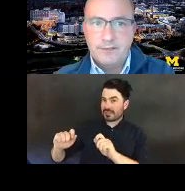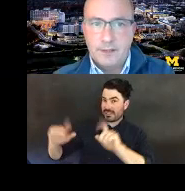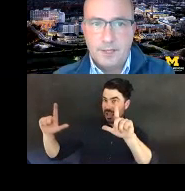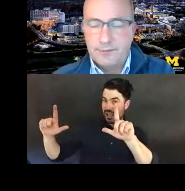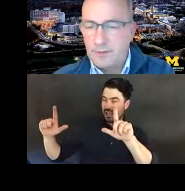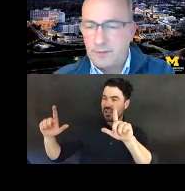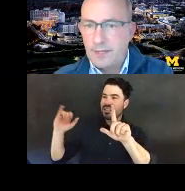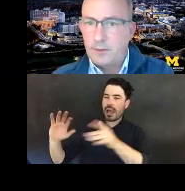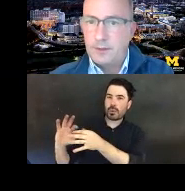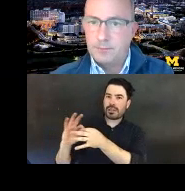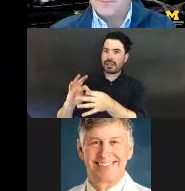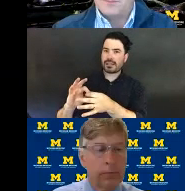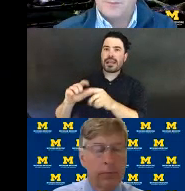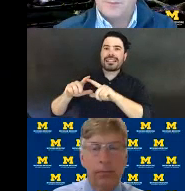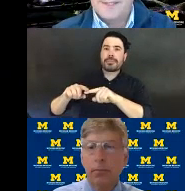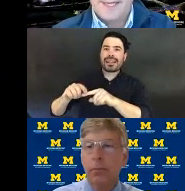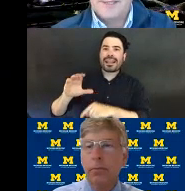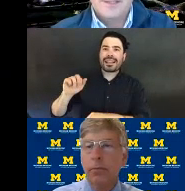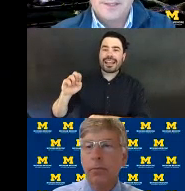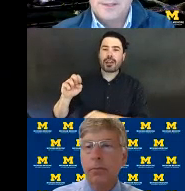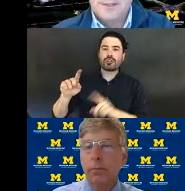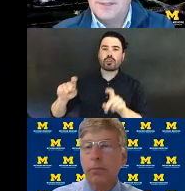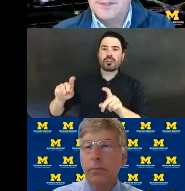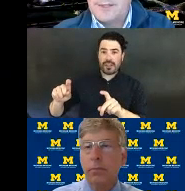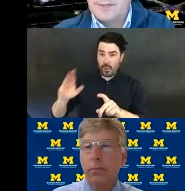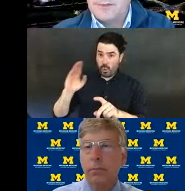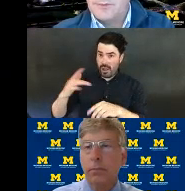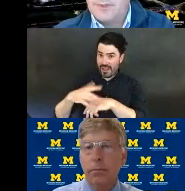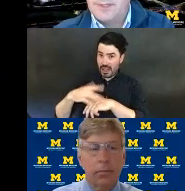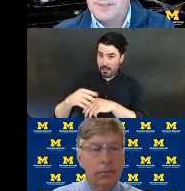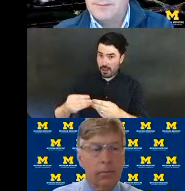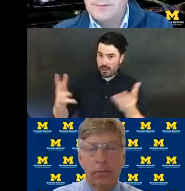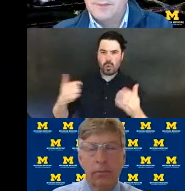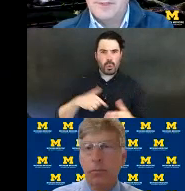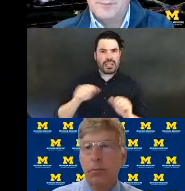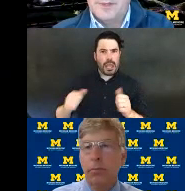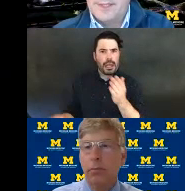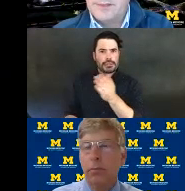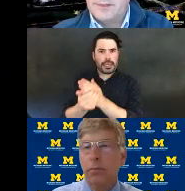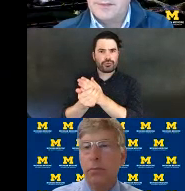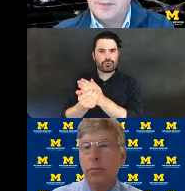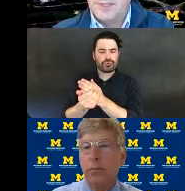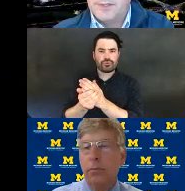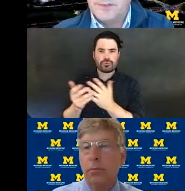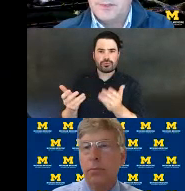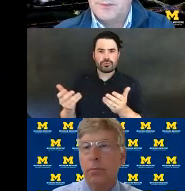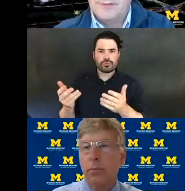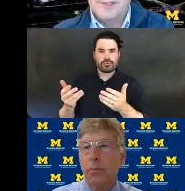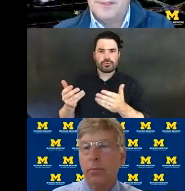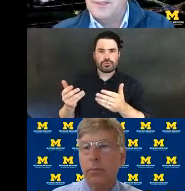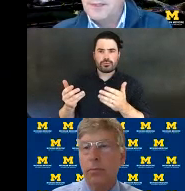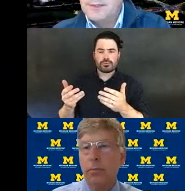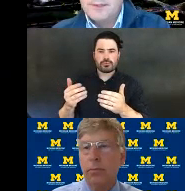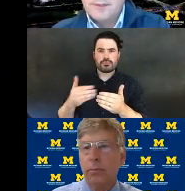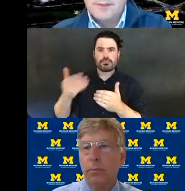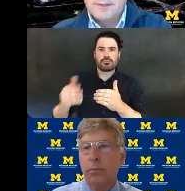made available after this town hall? And I'm sure we can attach it to the to one of the next communications that goes out